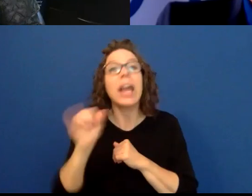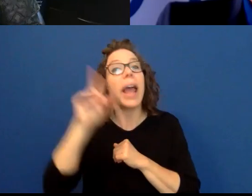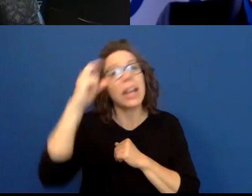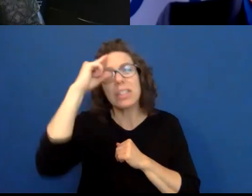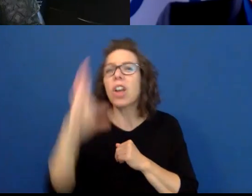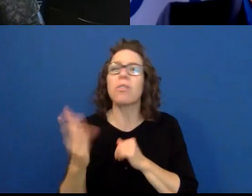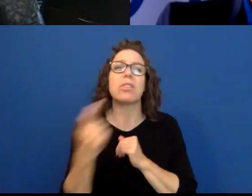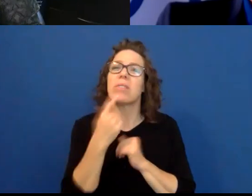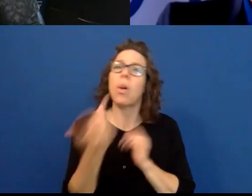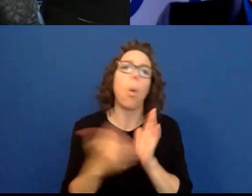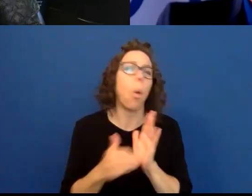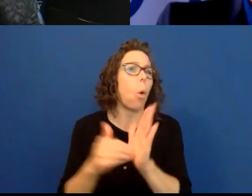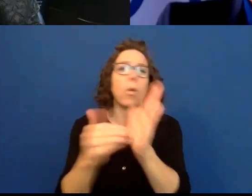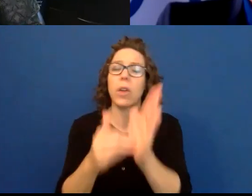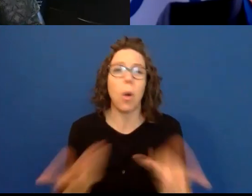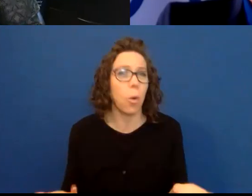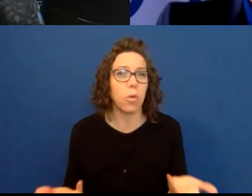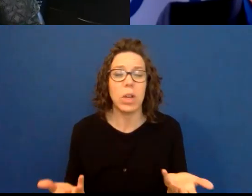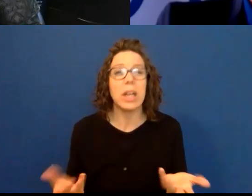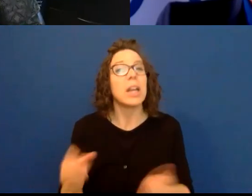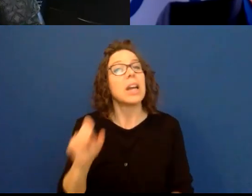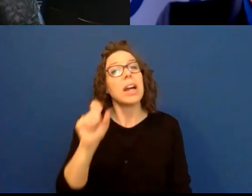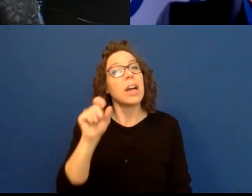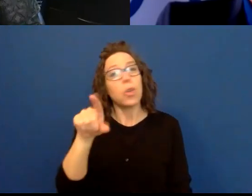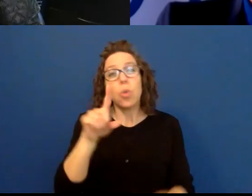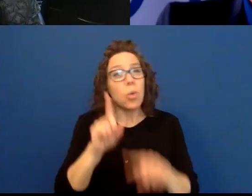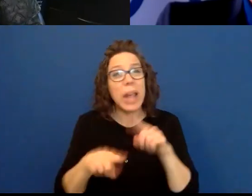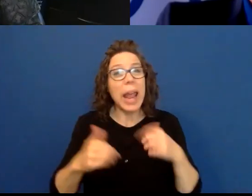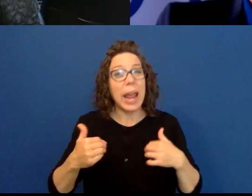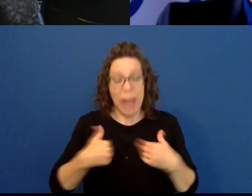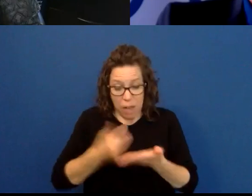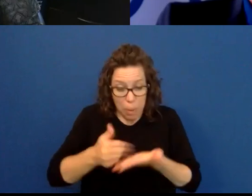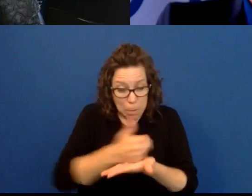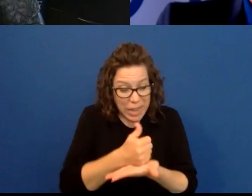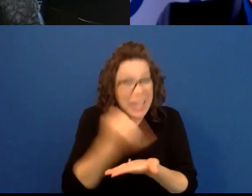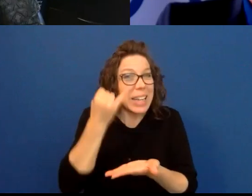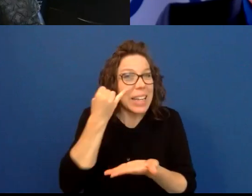repeatedly, you can't have a livelihood if you don't have a life.